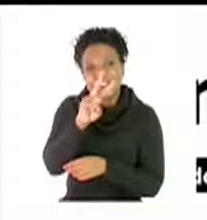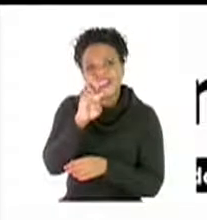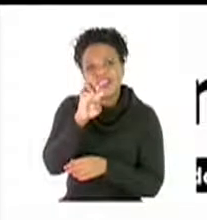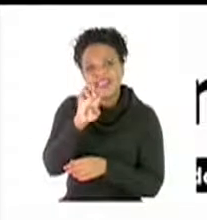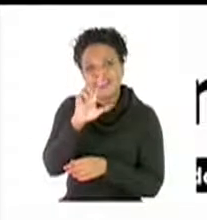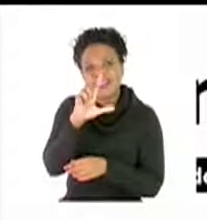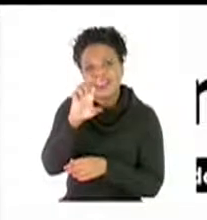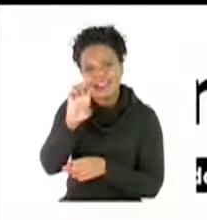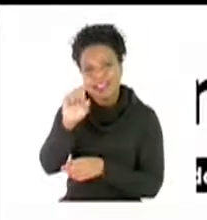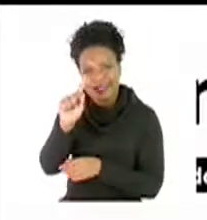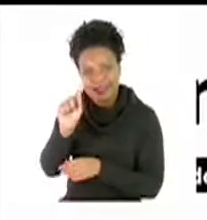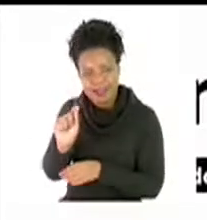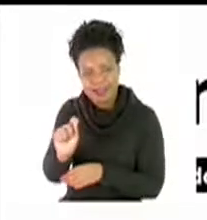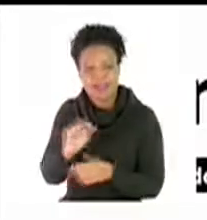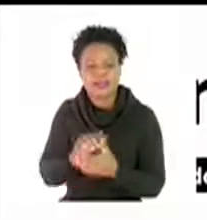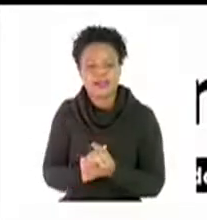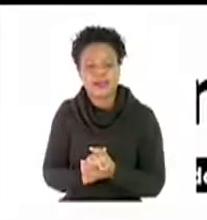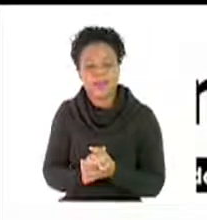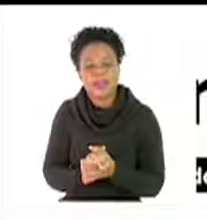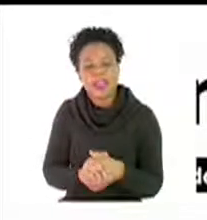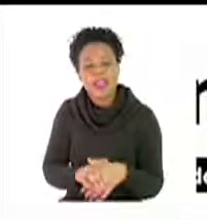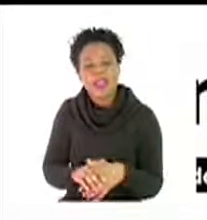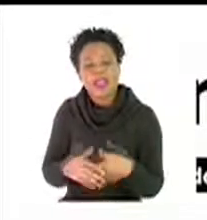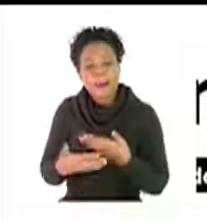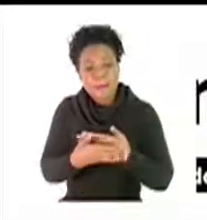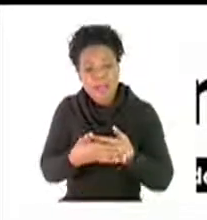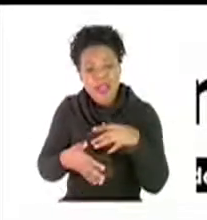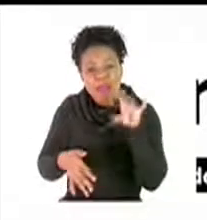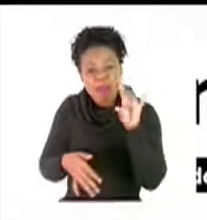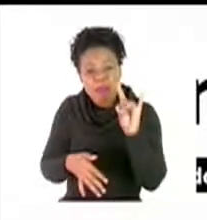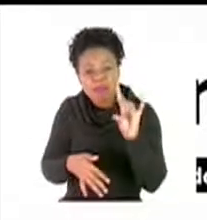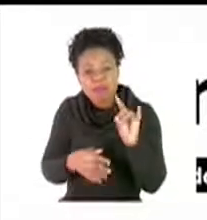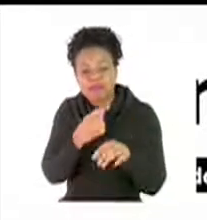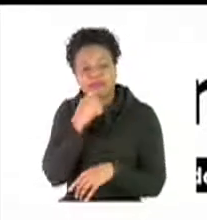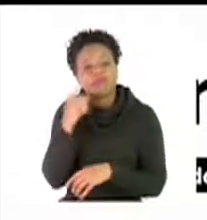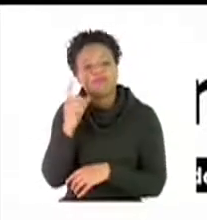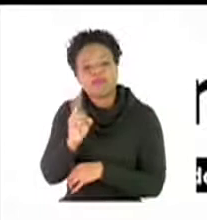a puppy. And then we also have a young one of